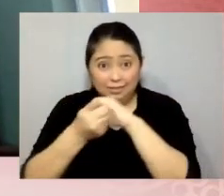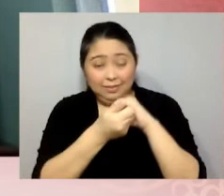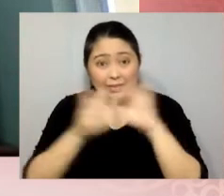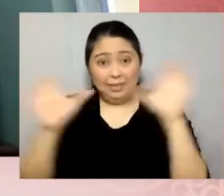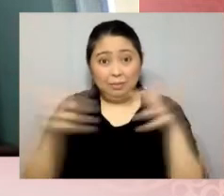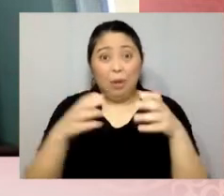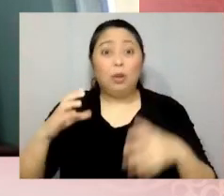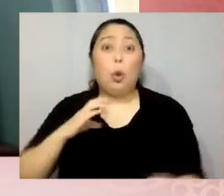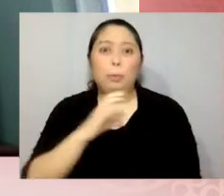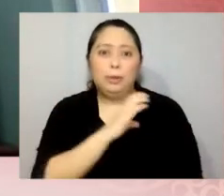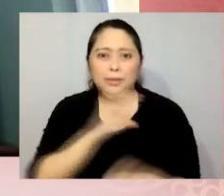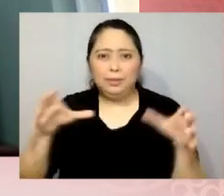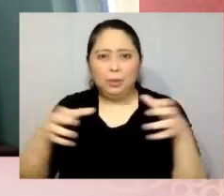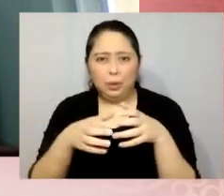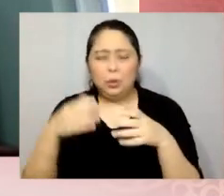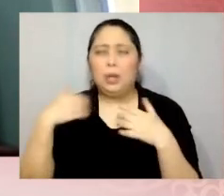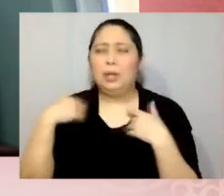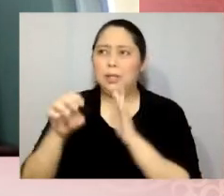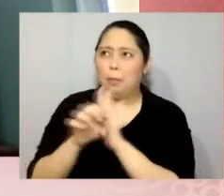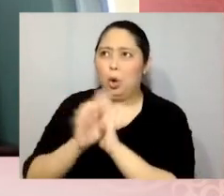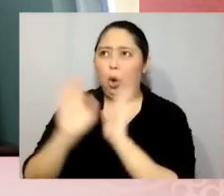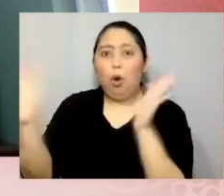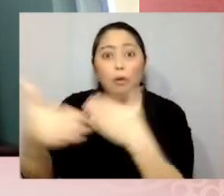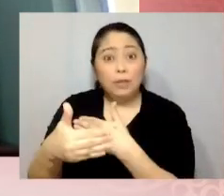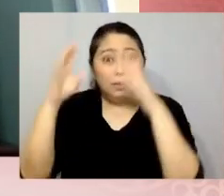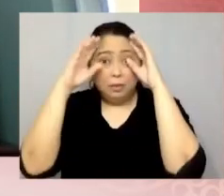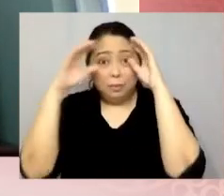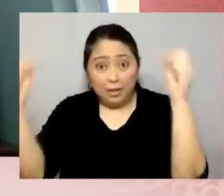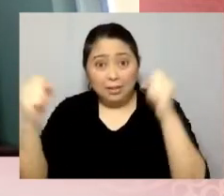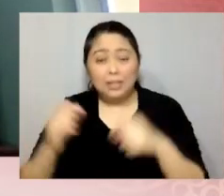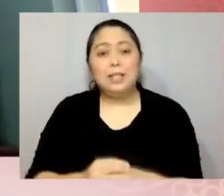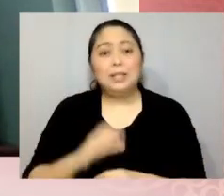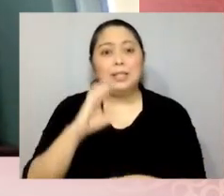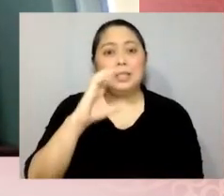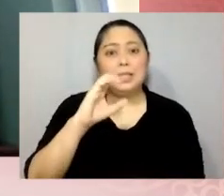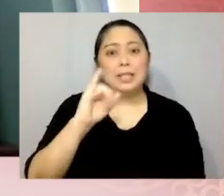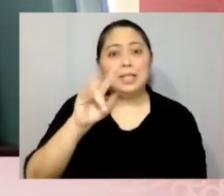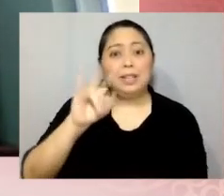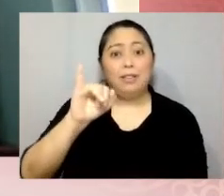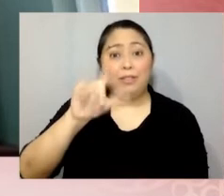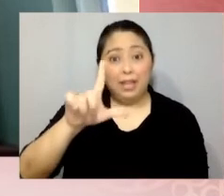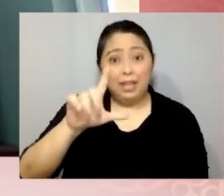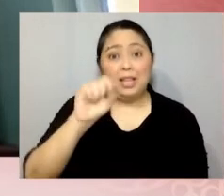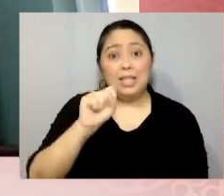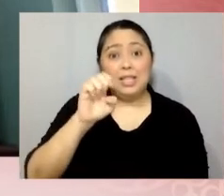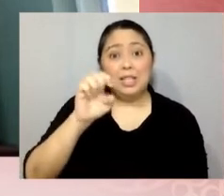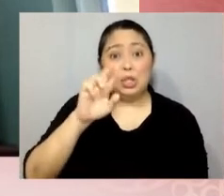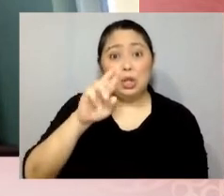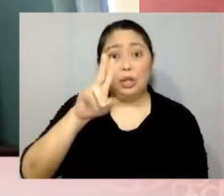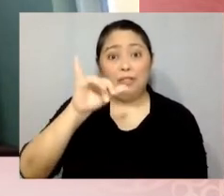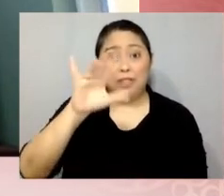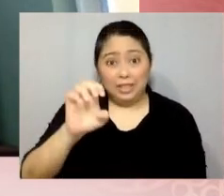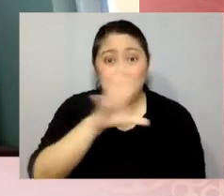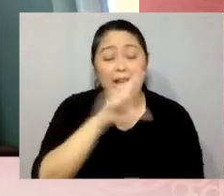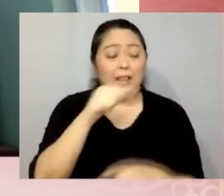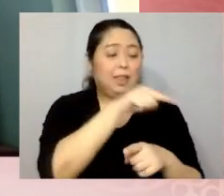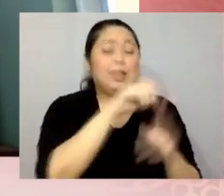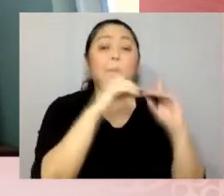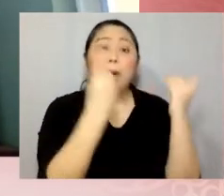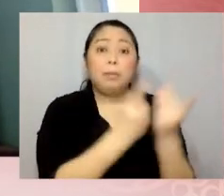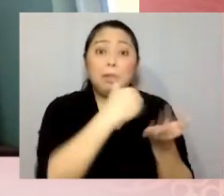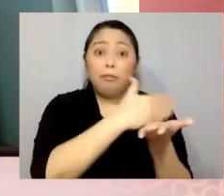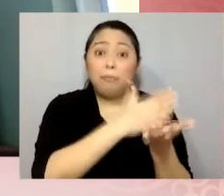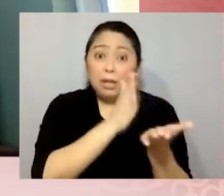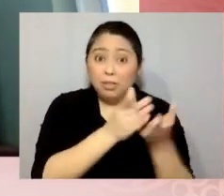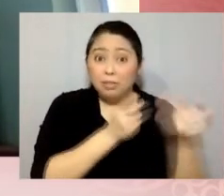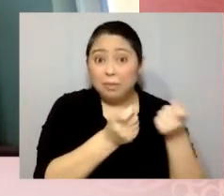never been organized, Office of the President, Civil Service, and DPM, just to show that the separate